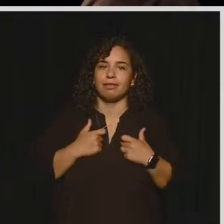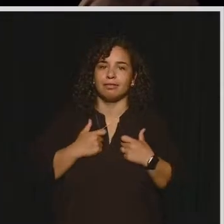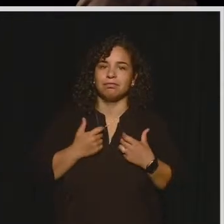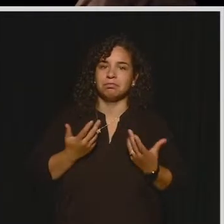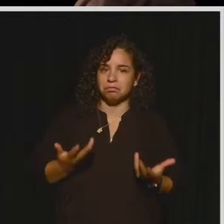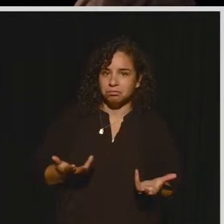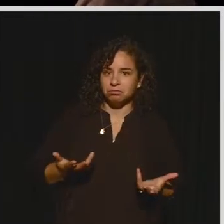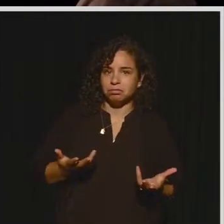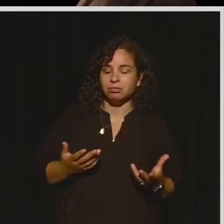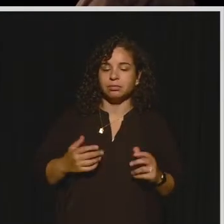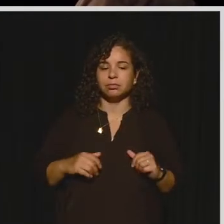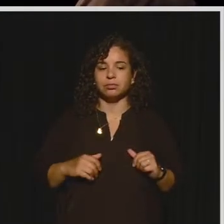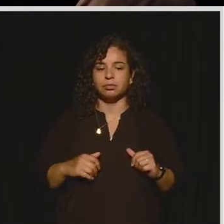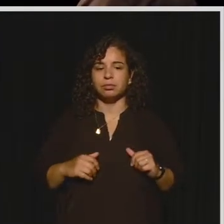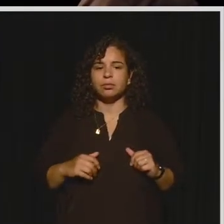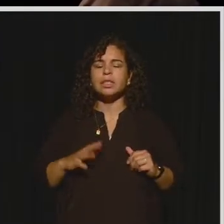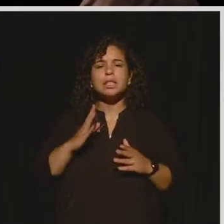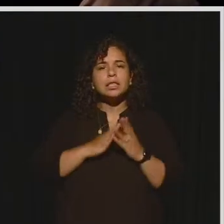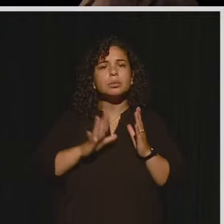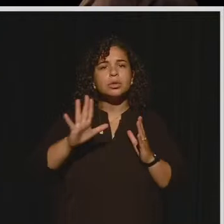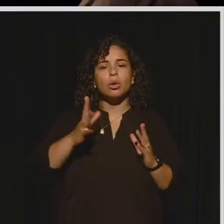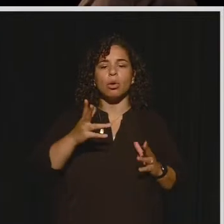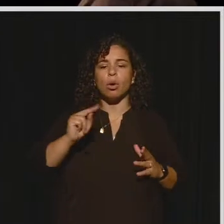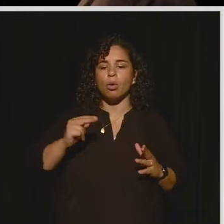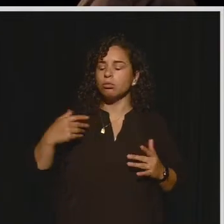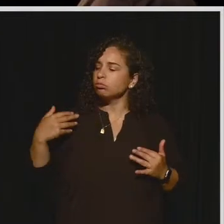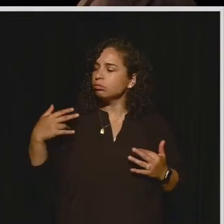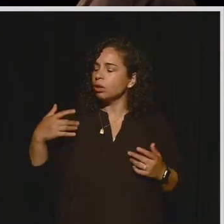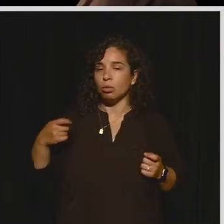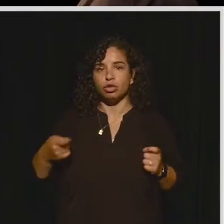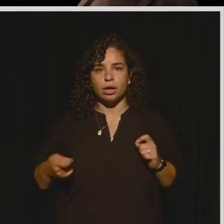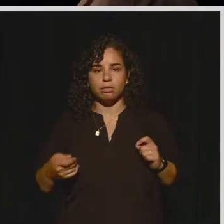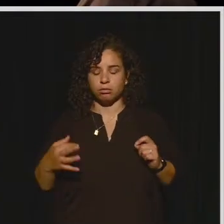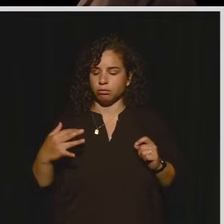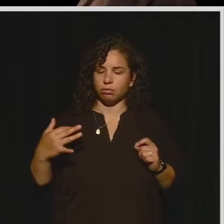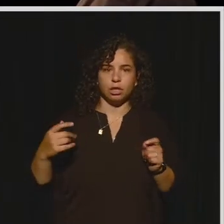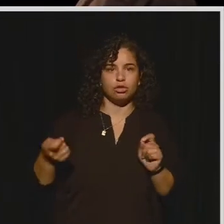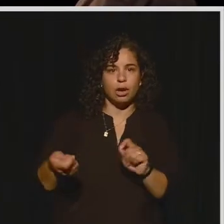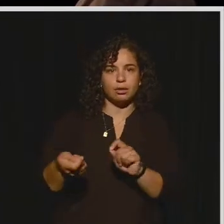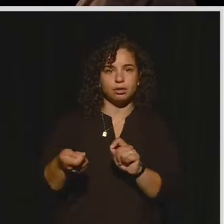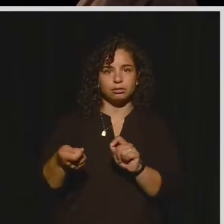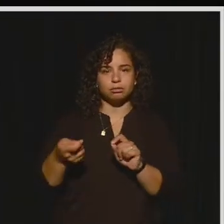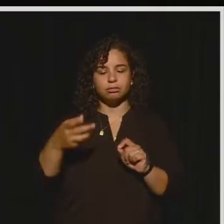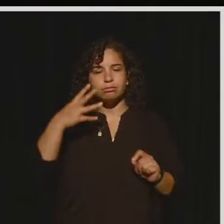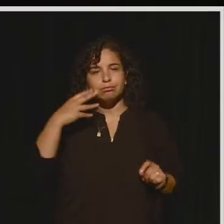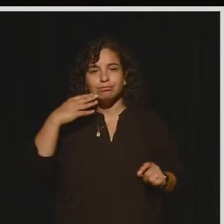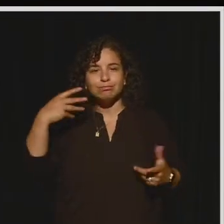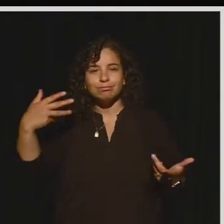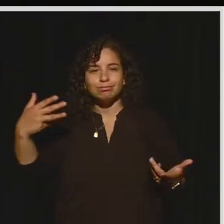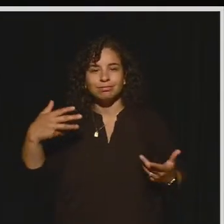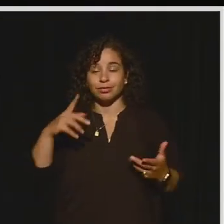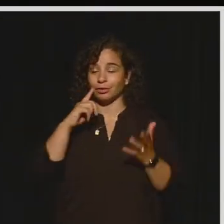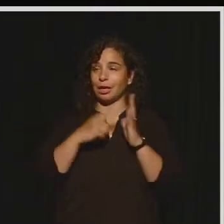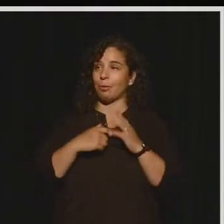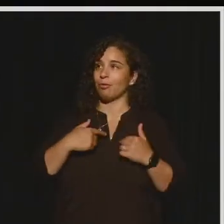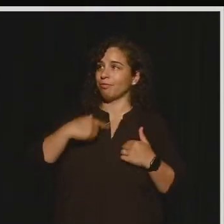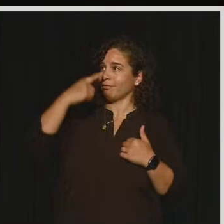know, and you just being you, some of the changes you've experienced. You know, I was thinking about the fact that I met